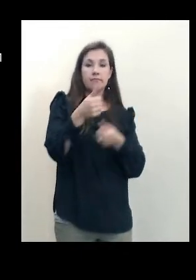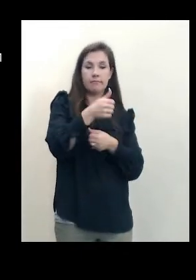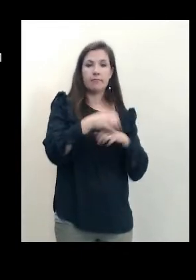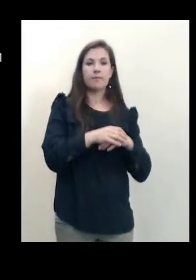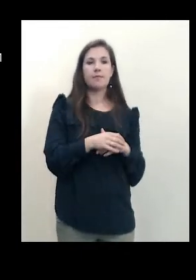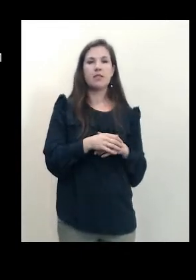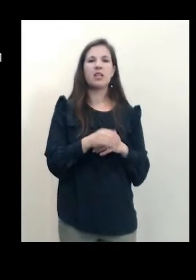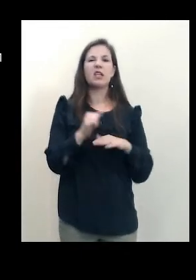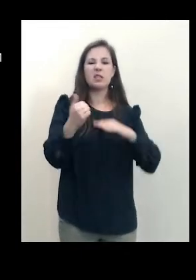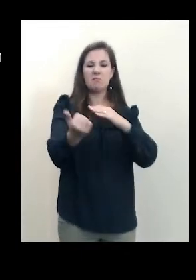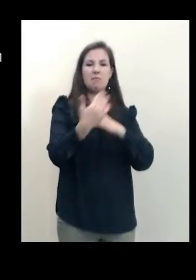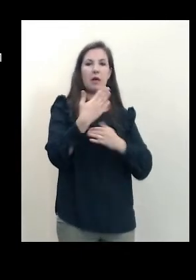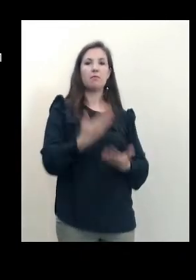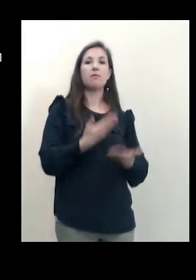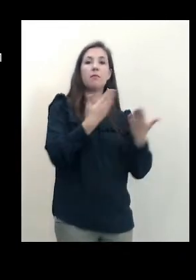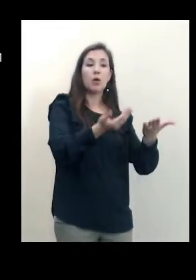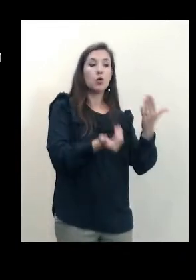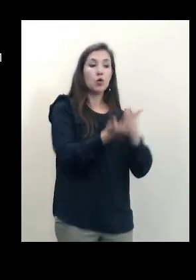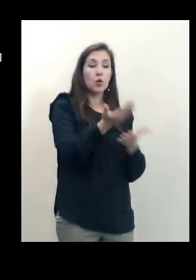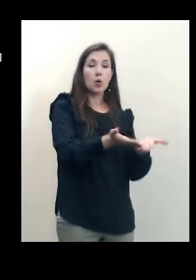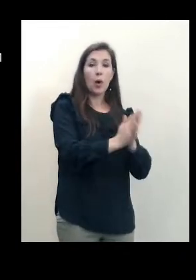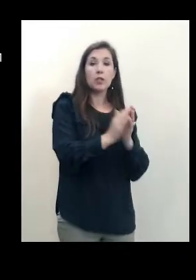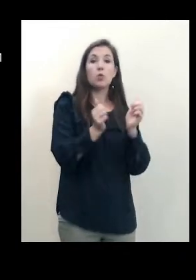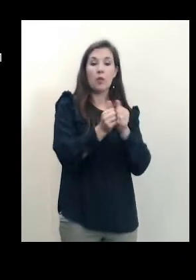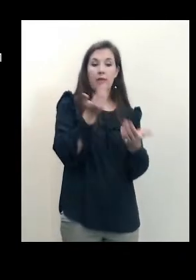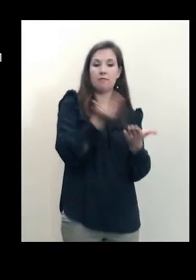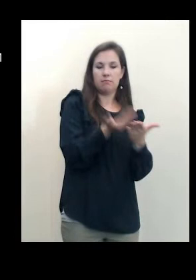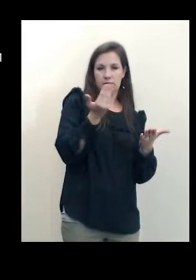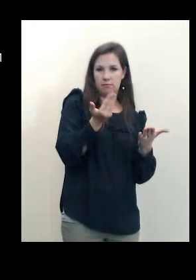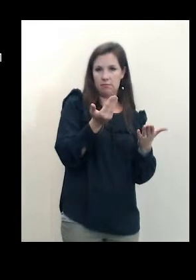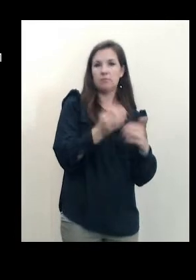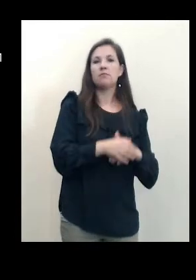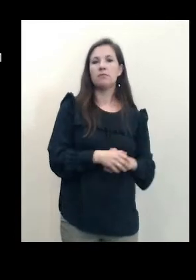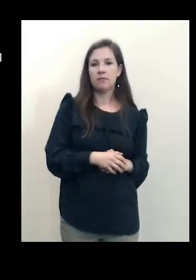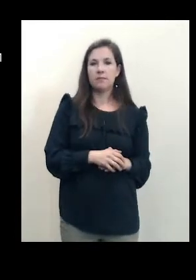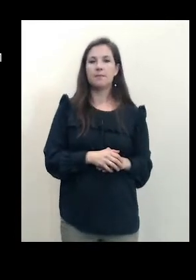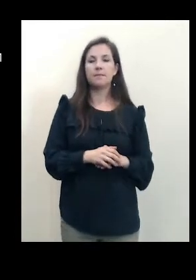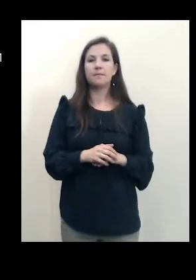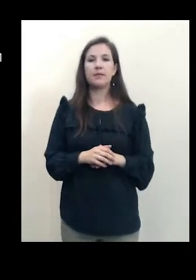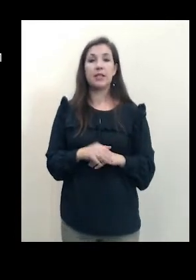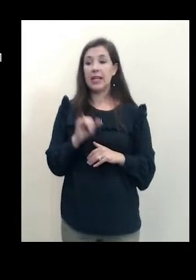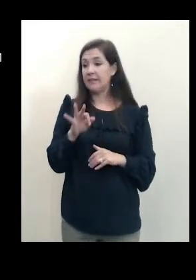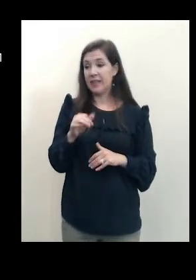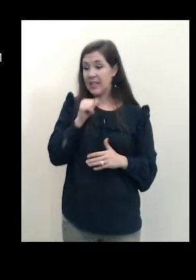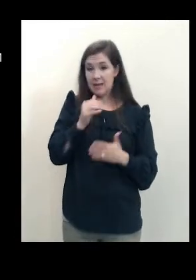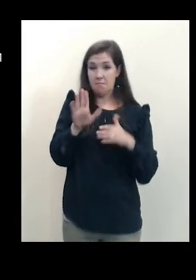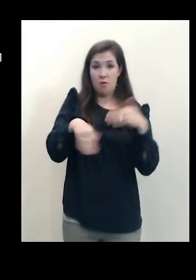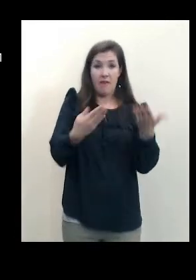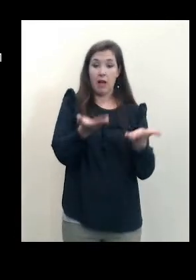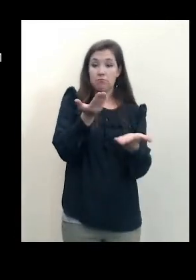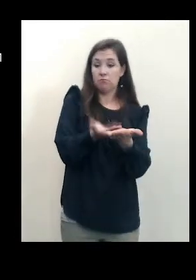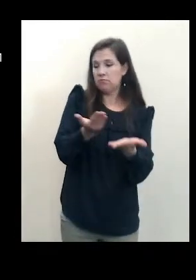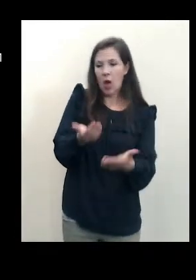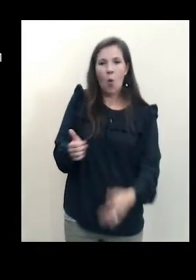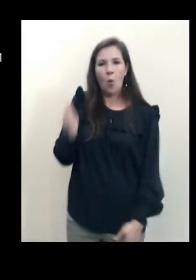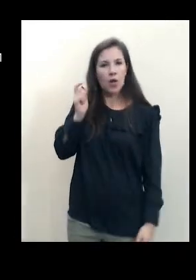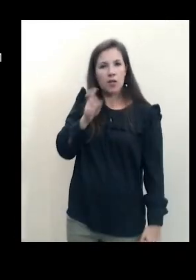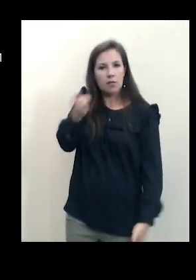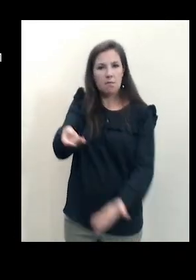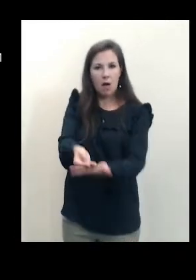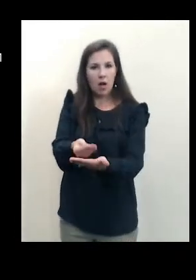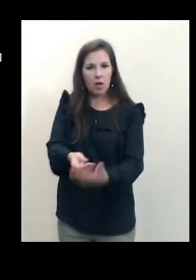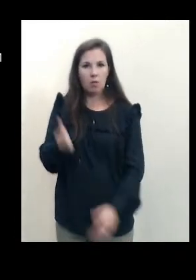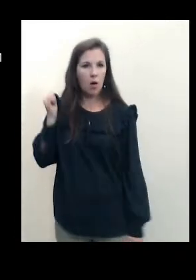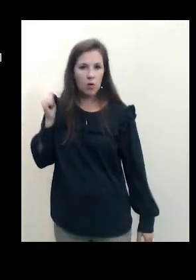requests. If a department did not submit a justification for a new request that they put in the budget, they didn't get it. It's as simple as that. If they didn't feel